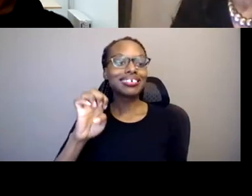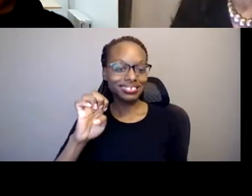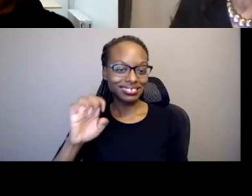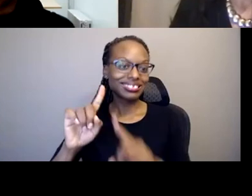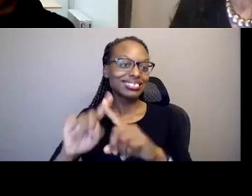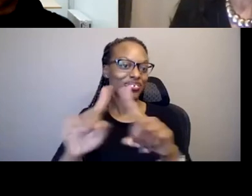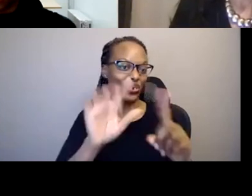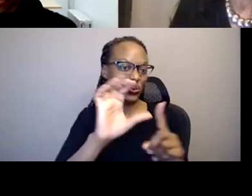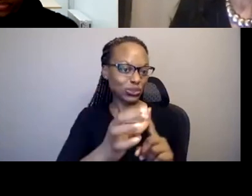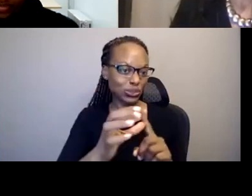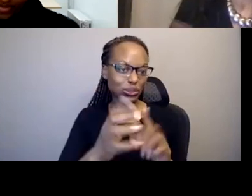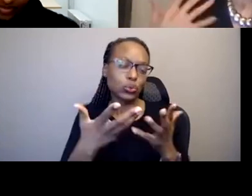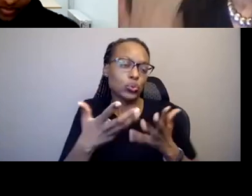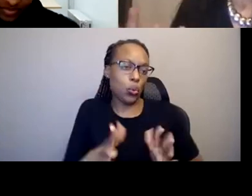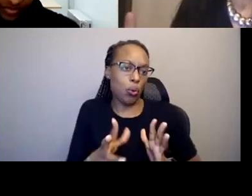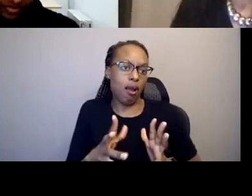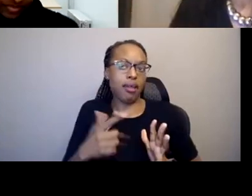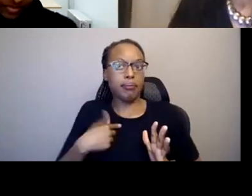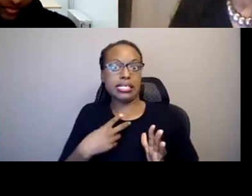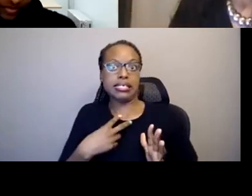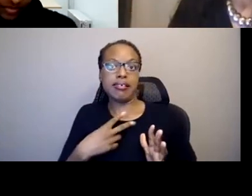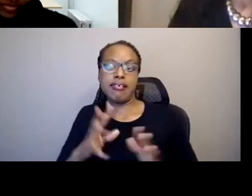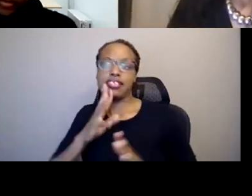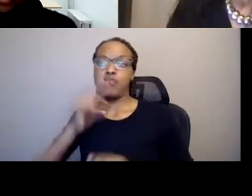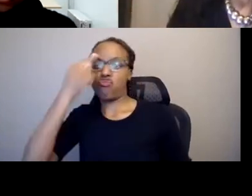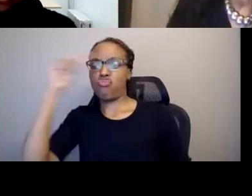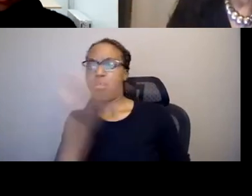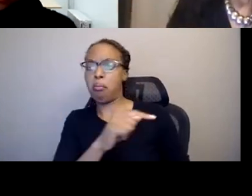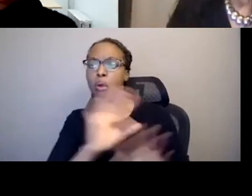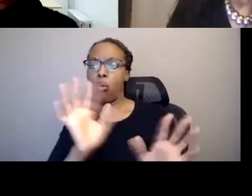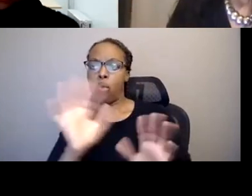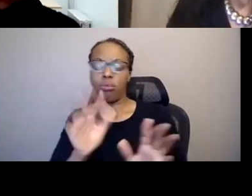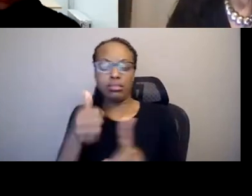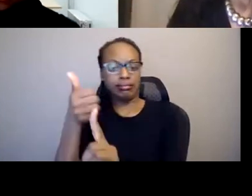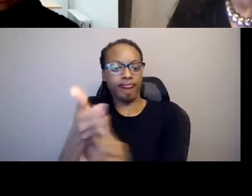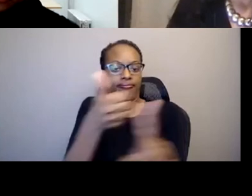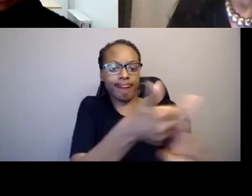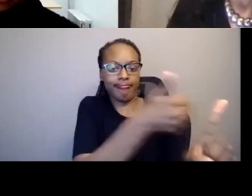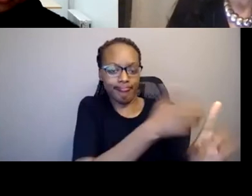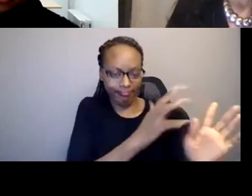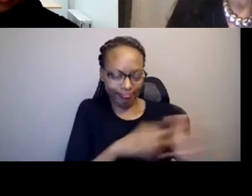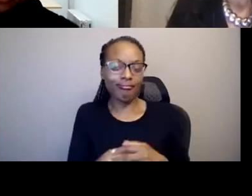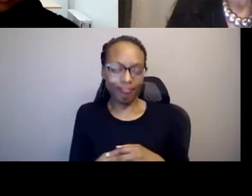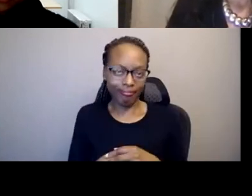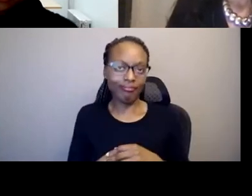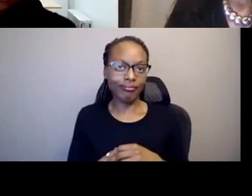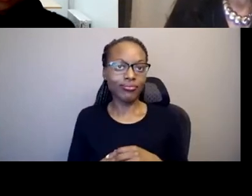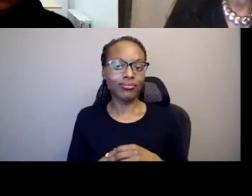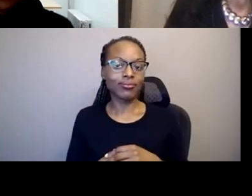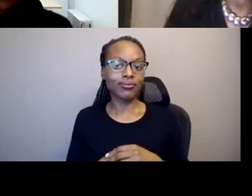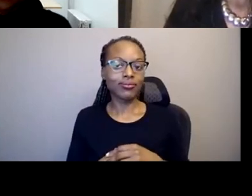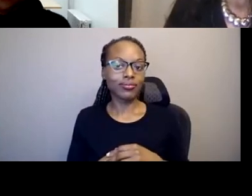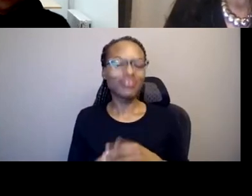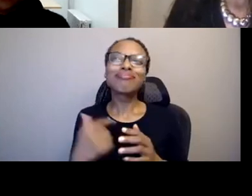voices are in their own words. I had a colleague this year say